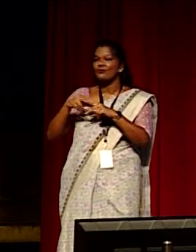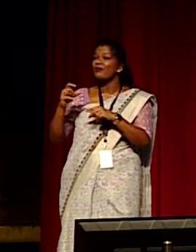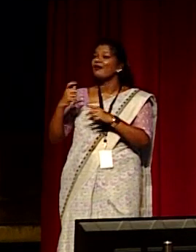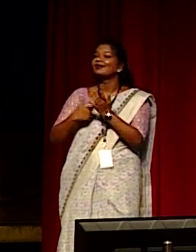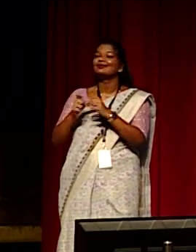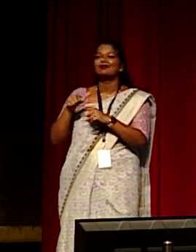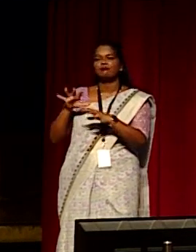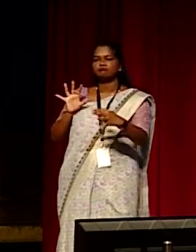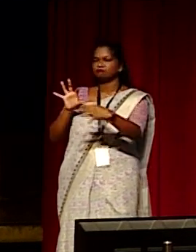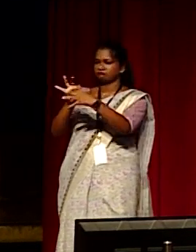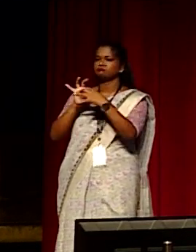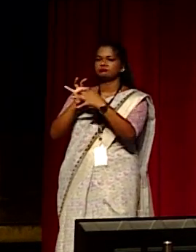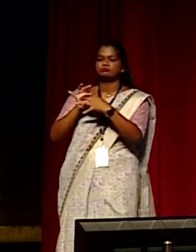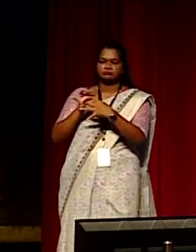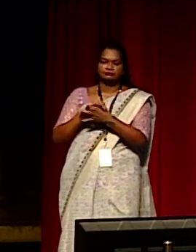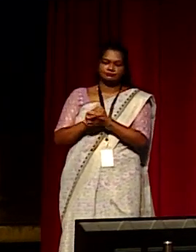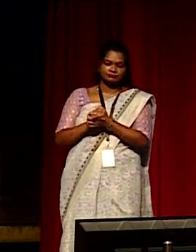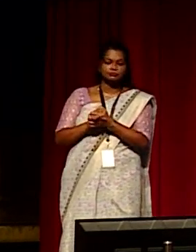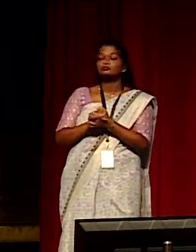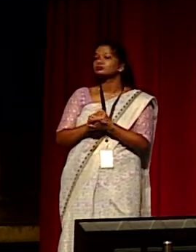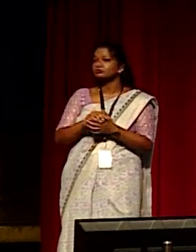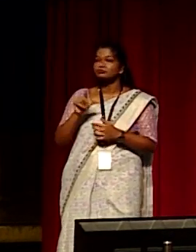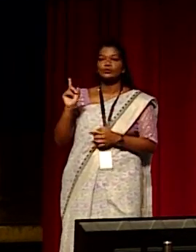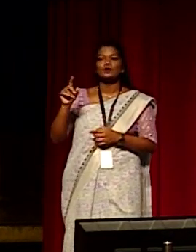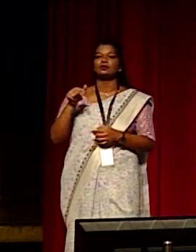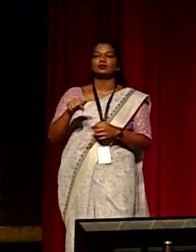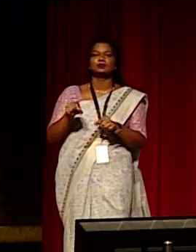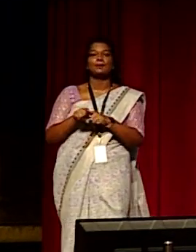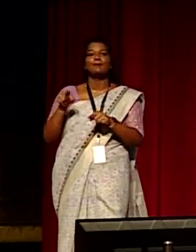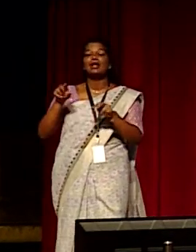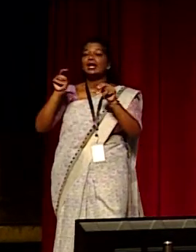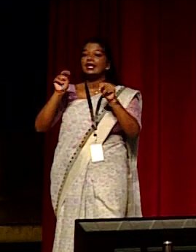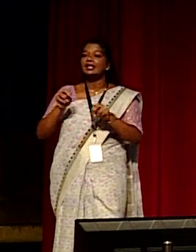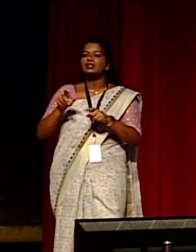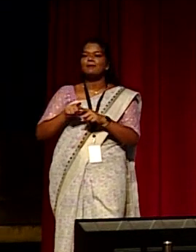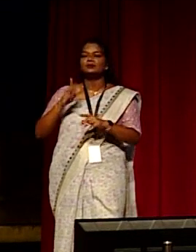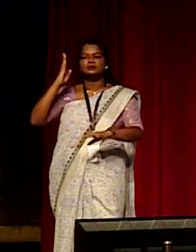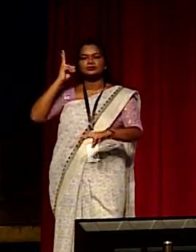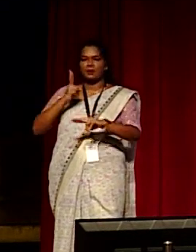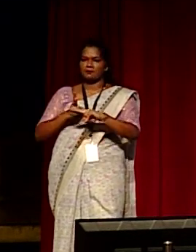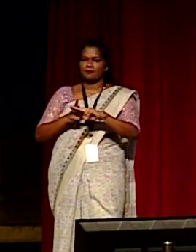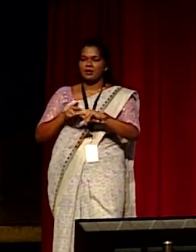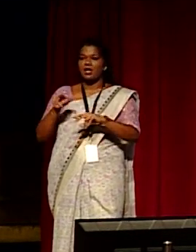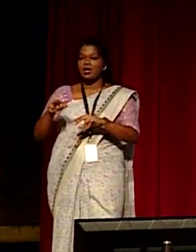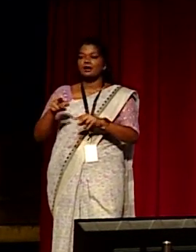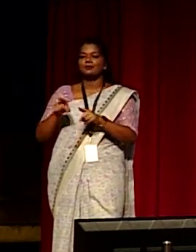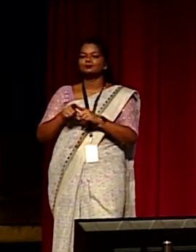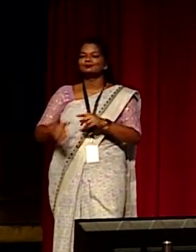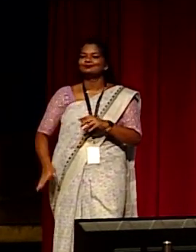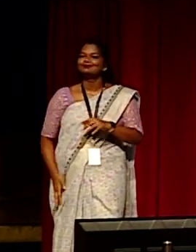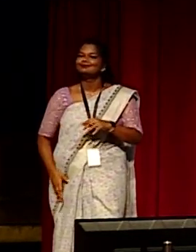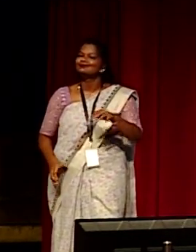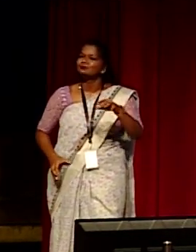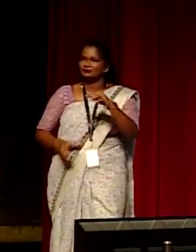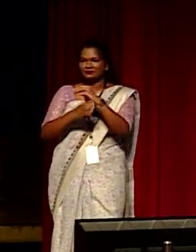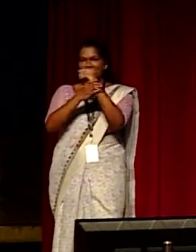Again, we laid down the design requirements, which were the knee should be stable in stance, that is when the leg is loaded. It should